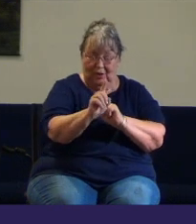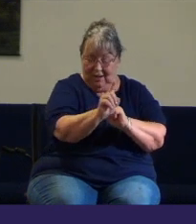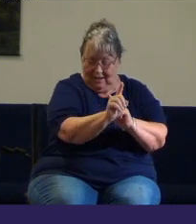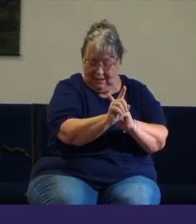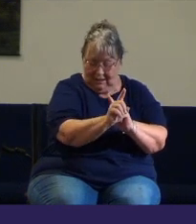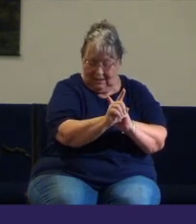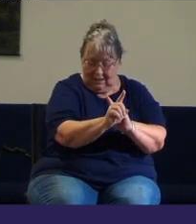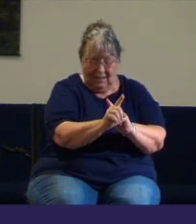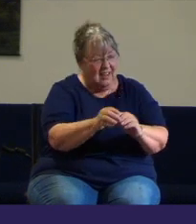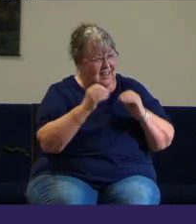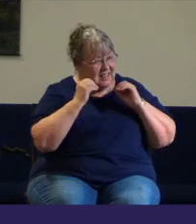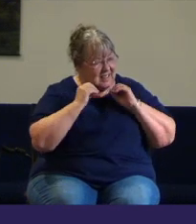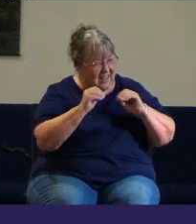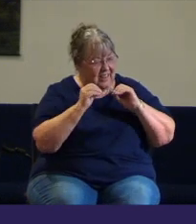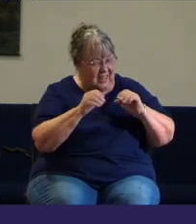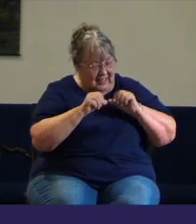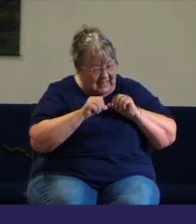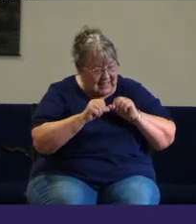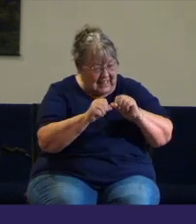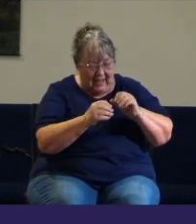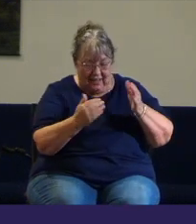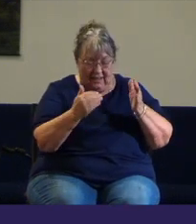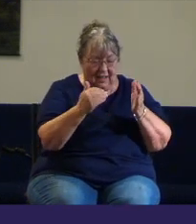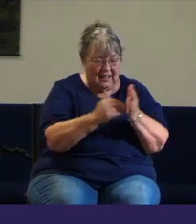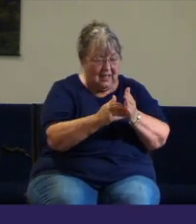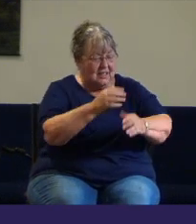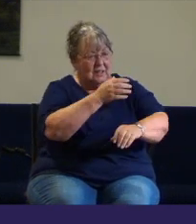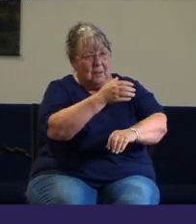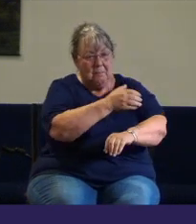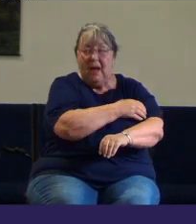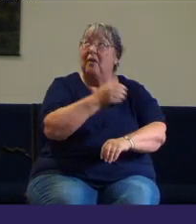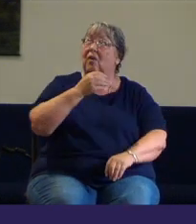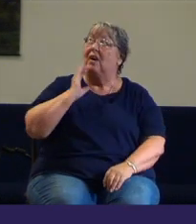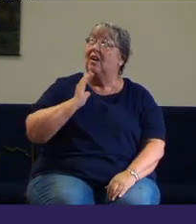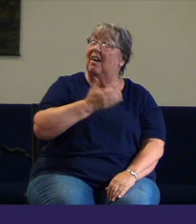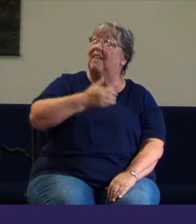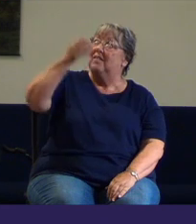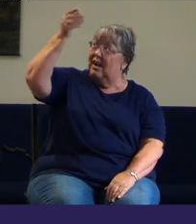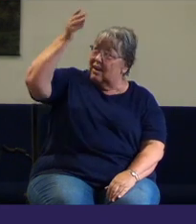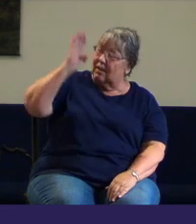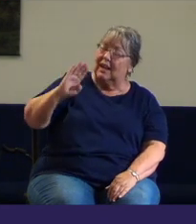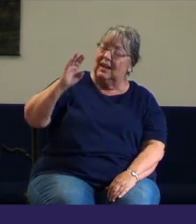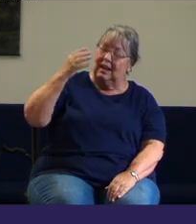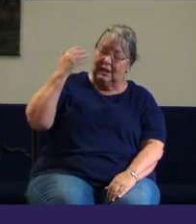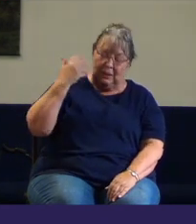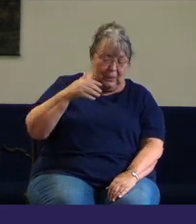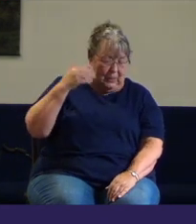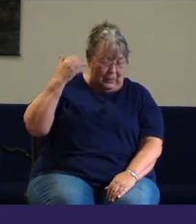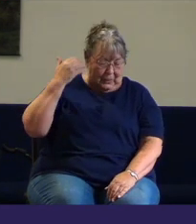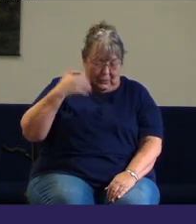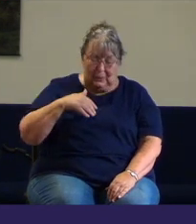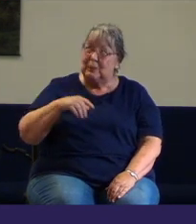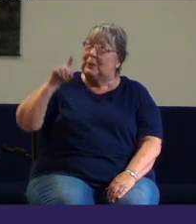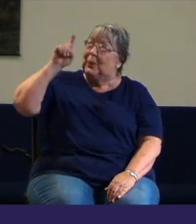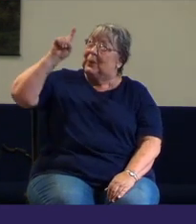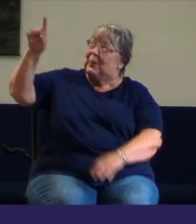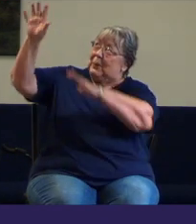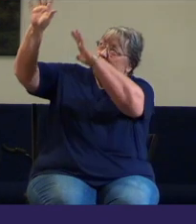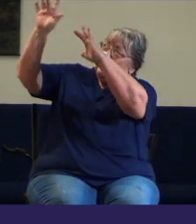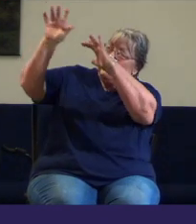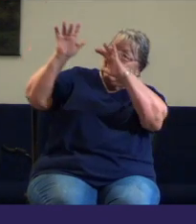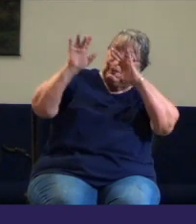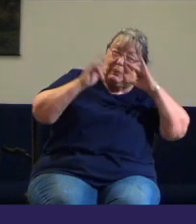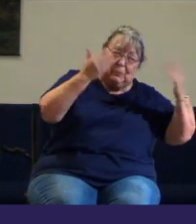before us. Nothing can stand against the power of our God. You shine in